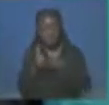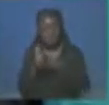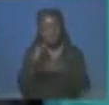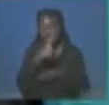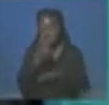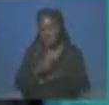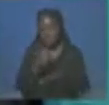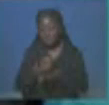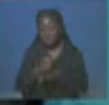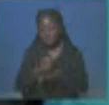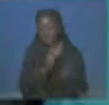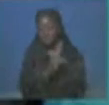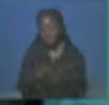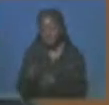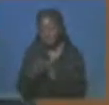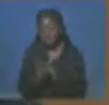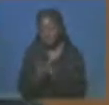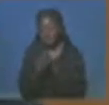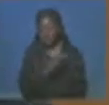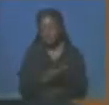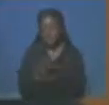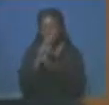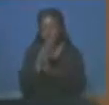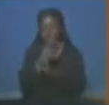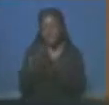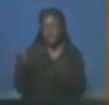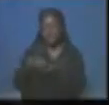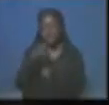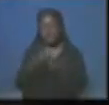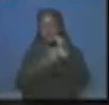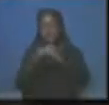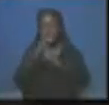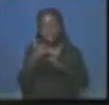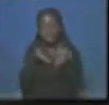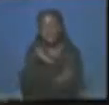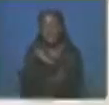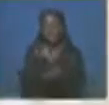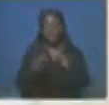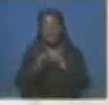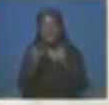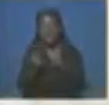the Preparedness, Recovery, and Reconstruction Country Team. The symposium